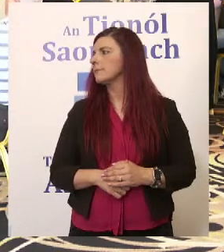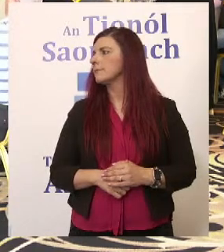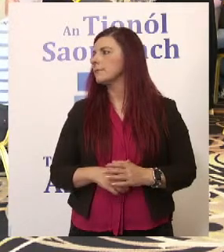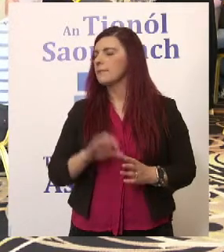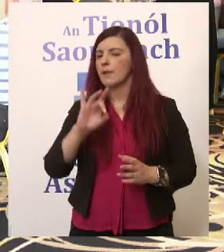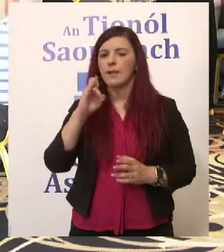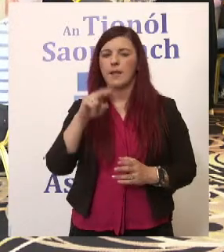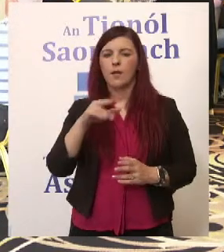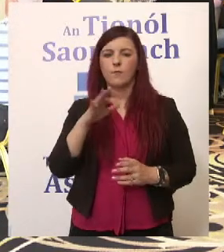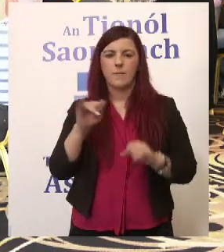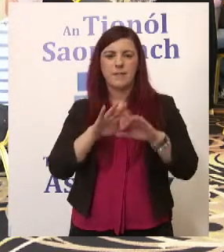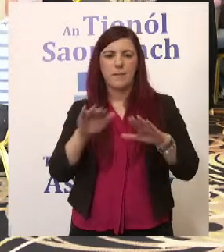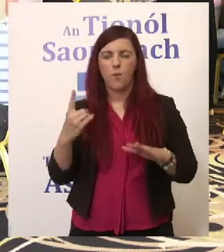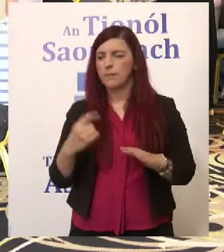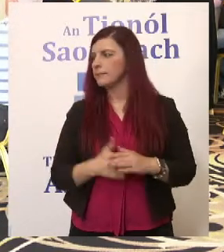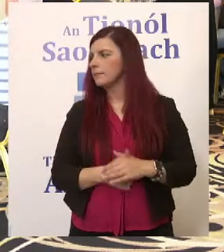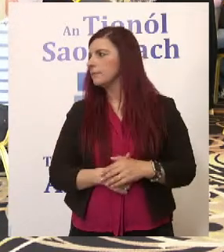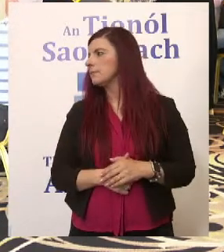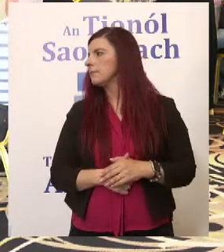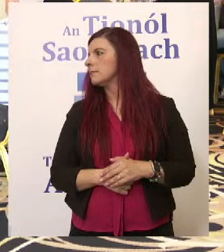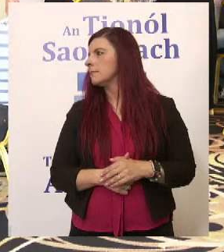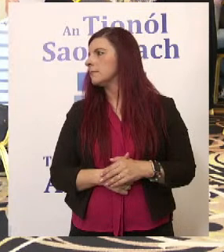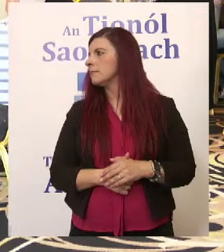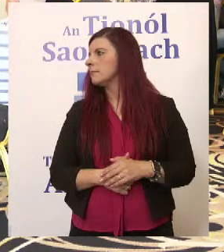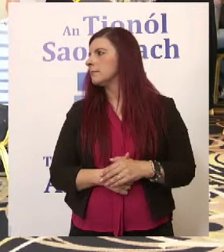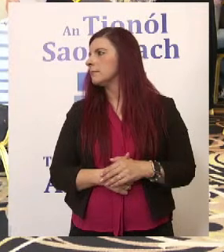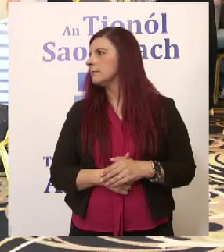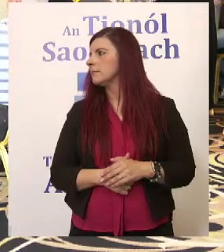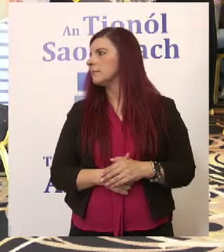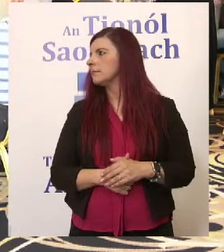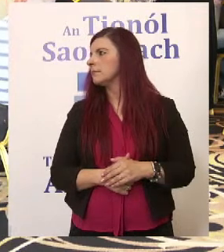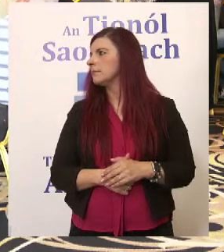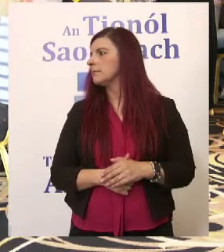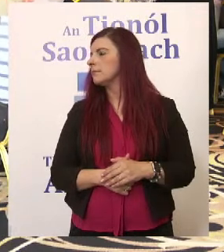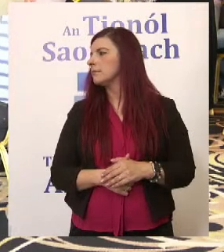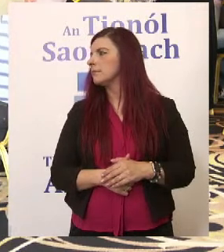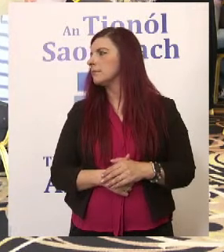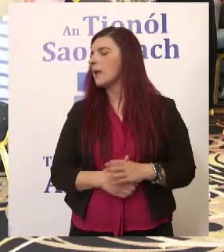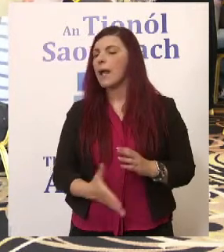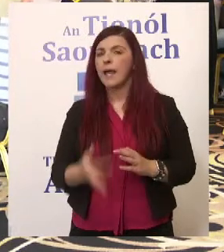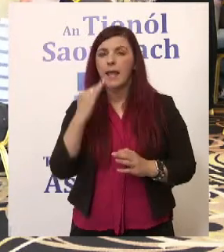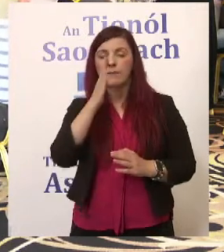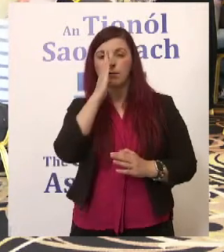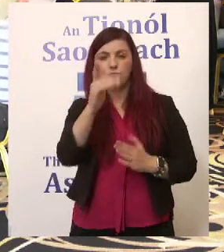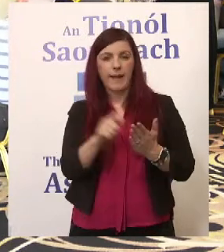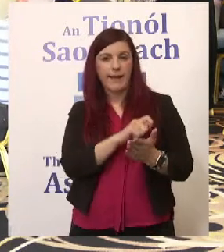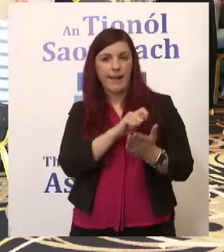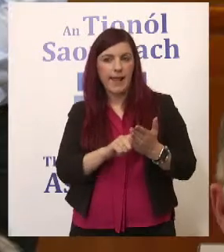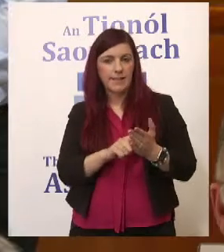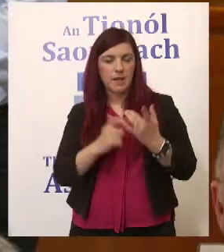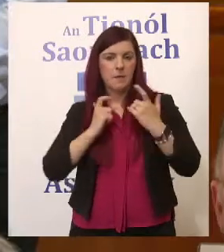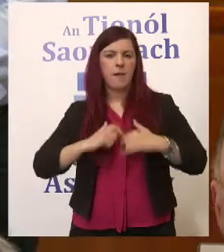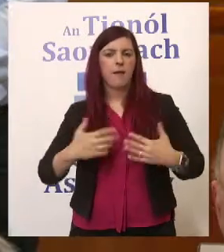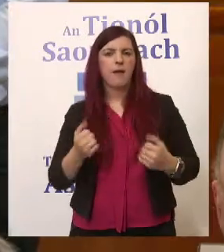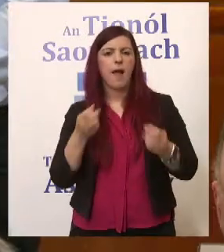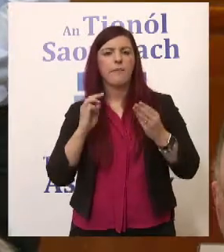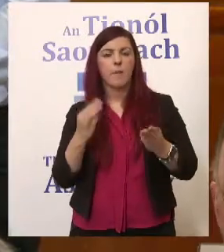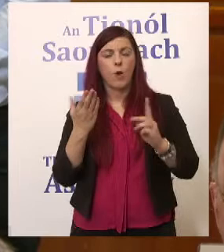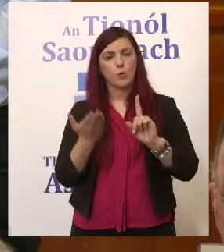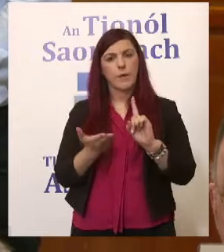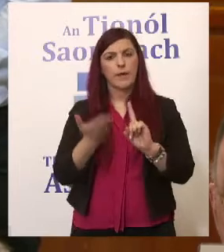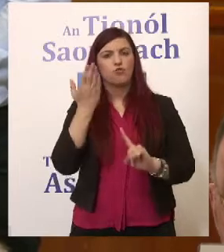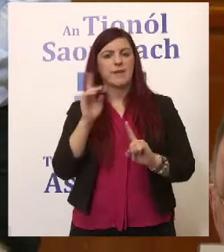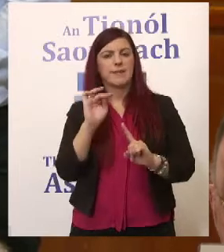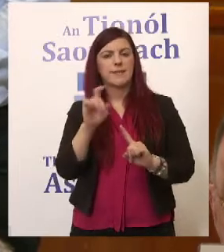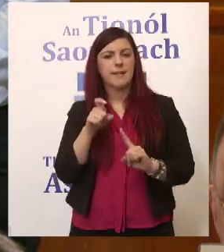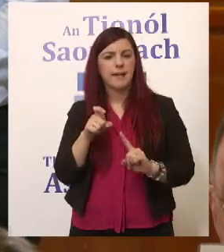Karen from Table. Hi, Karen. If the directly elected mayor had the power to raise taxation,